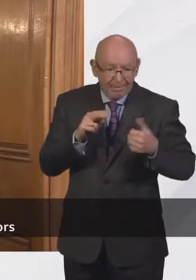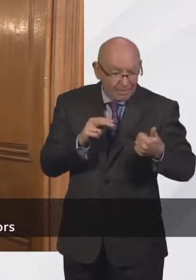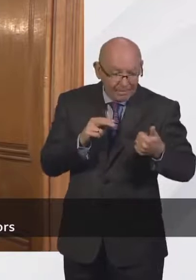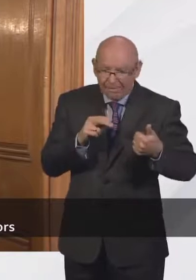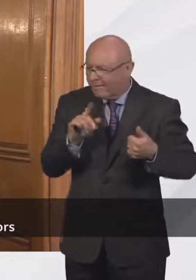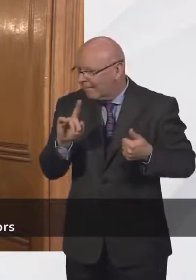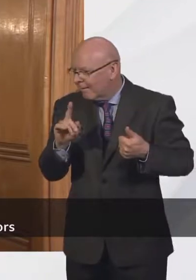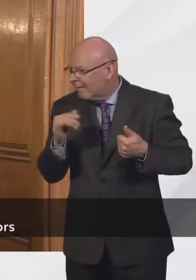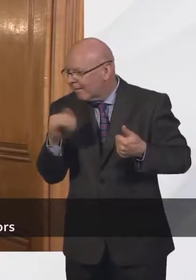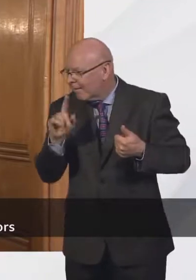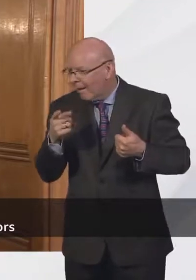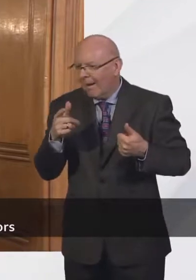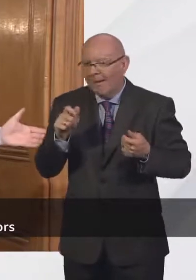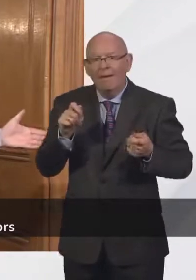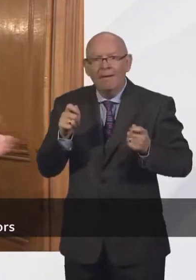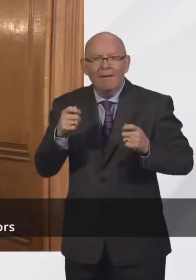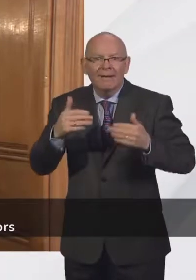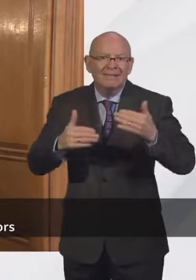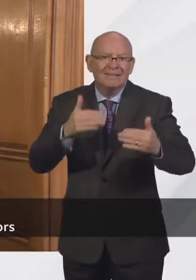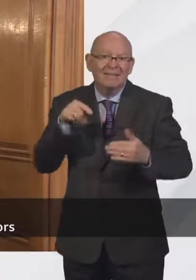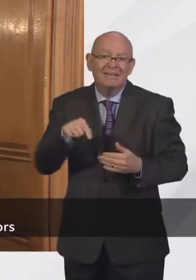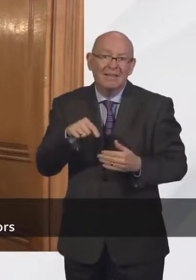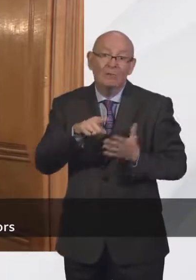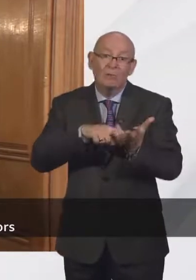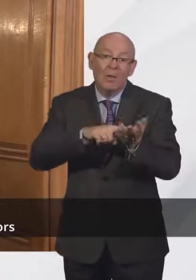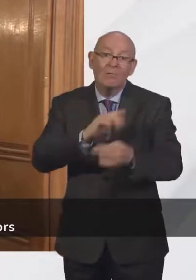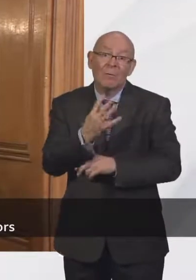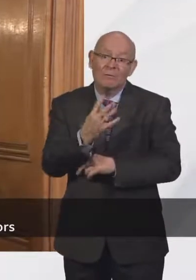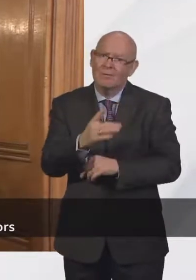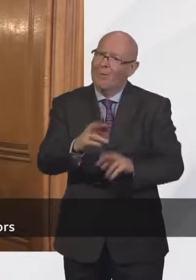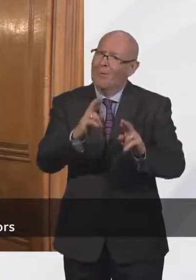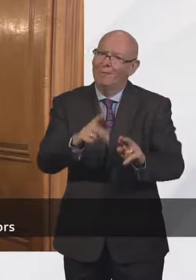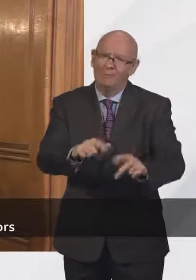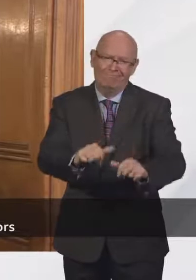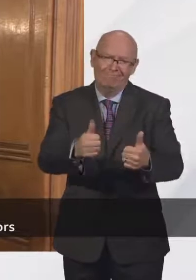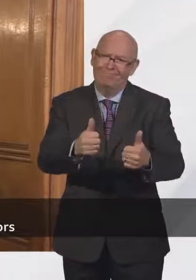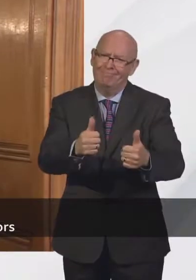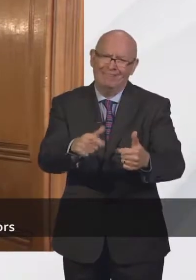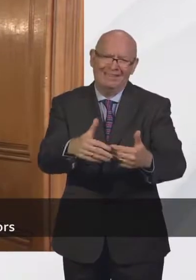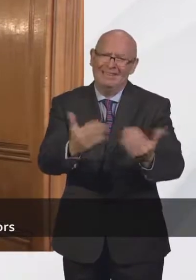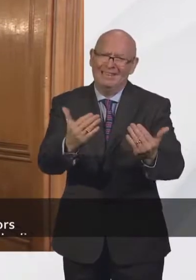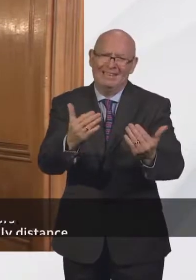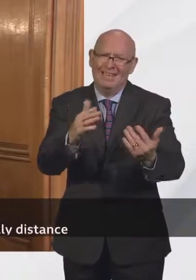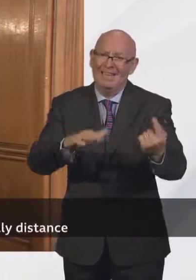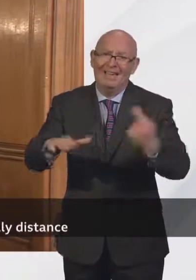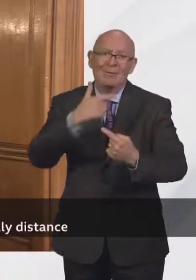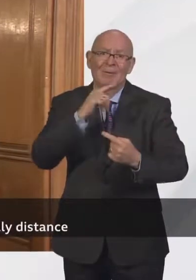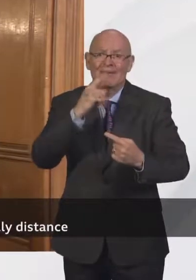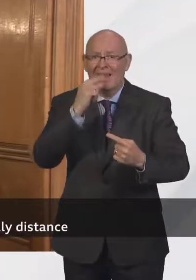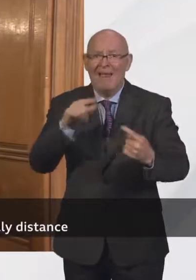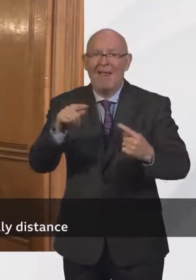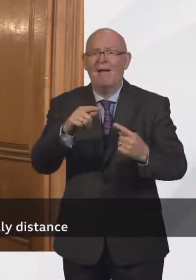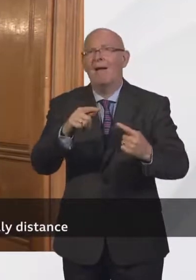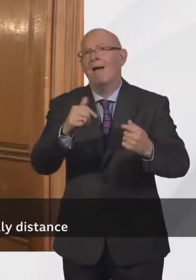overdo it. And we can't have great sort of, I know that Chris is particularly worried about this, we can't have, great sort of writhing scenes in the beer